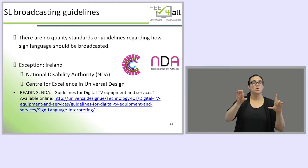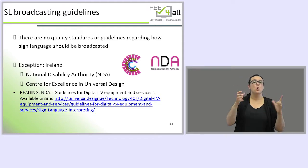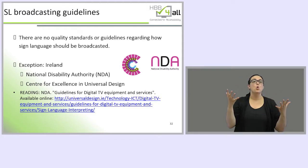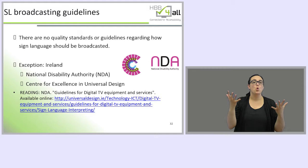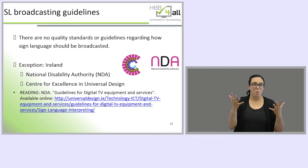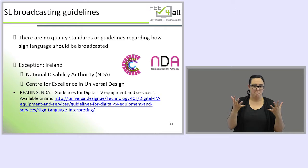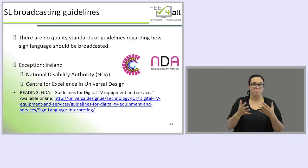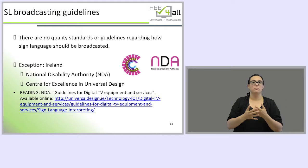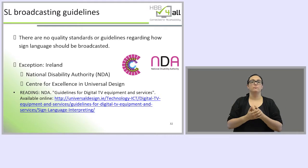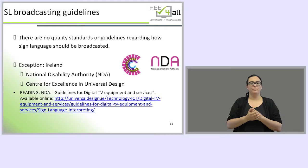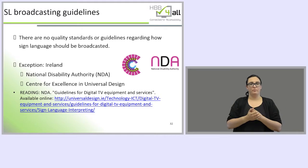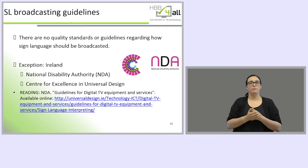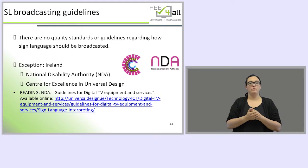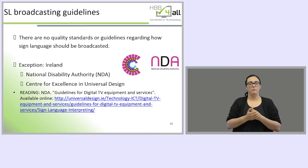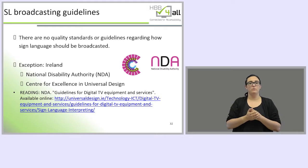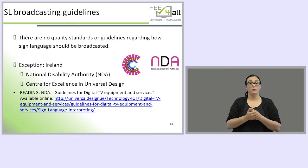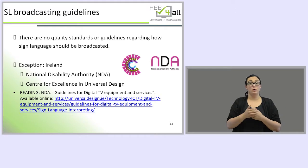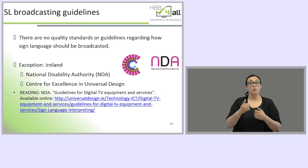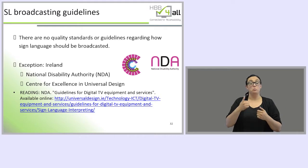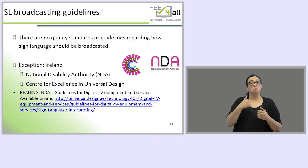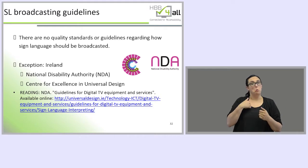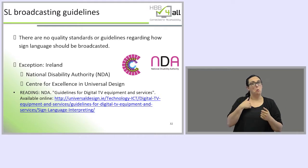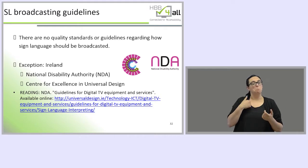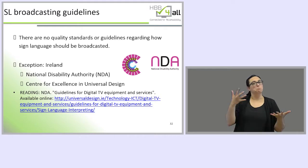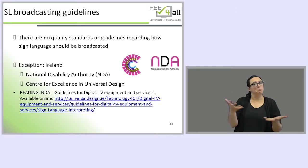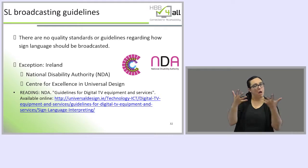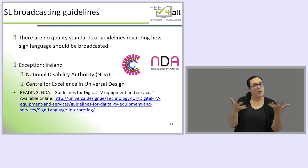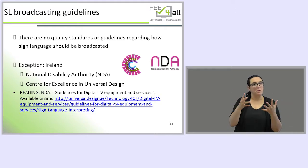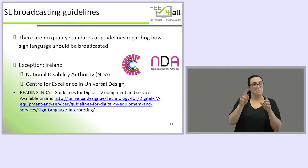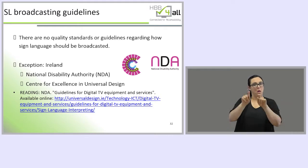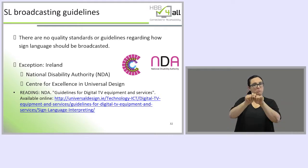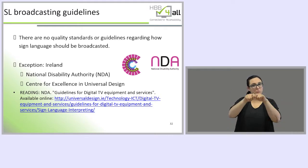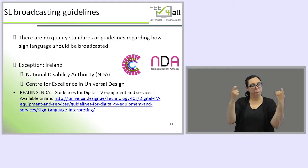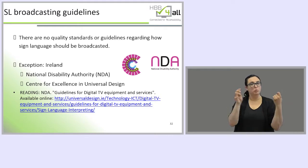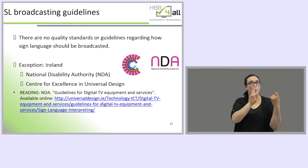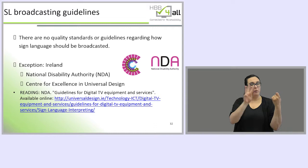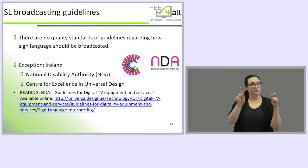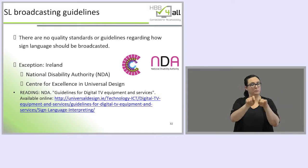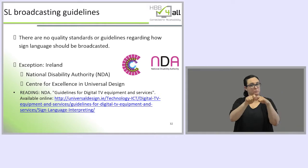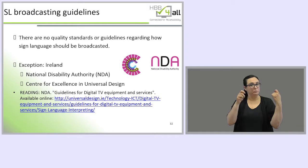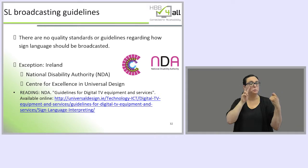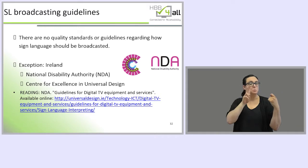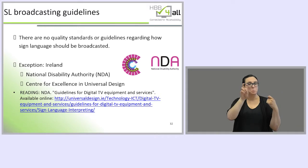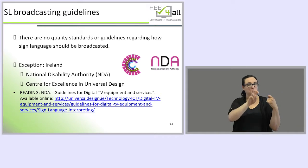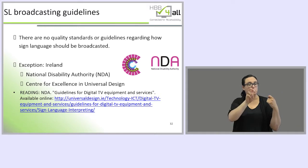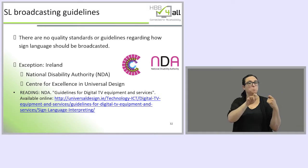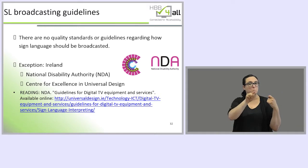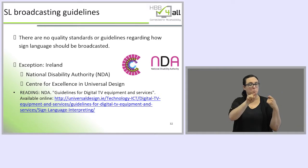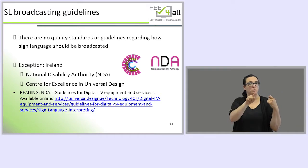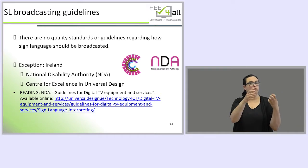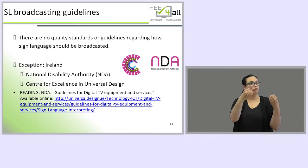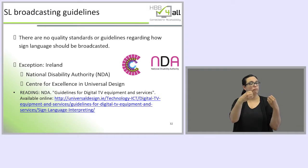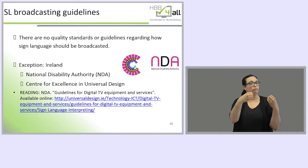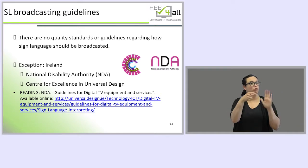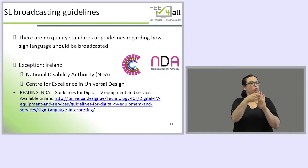language interpretation on screen. So I really encourage you to have a look at their website and see